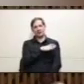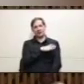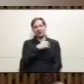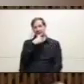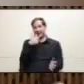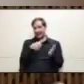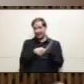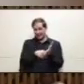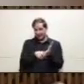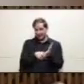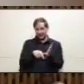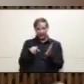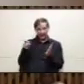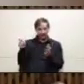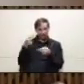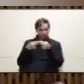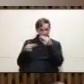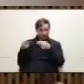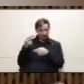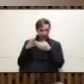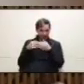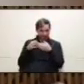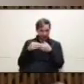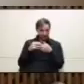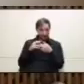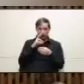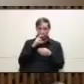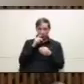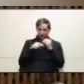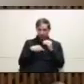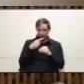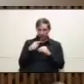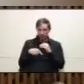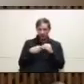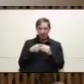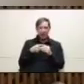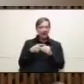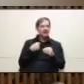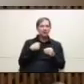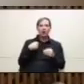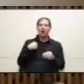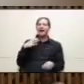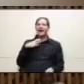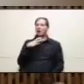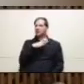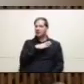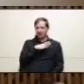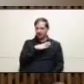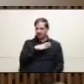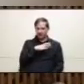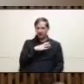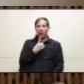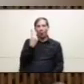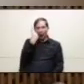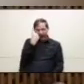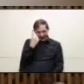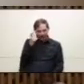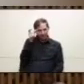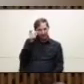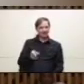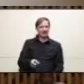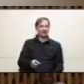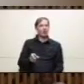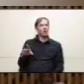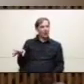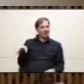the Honorable Member Mtolo is talking about, it is not the council disputing, but only one councillor who was also